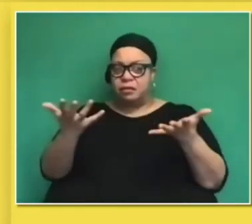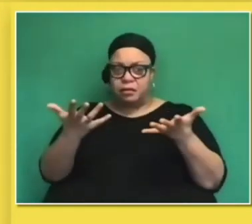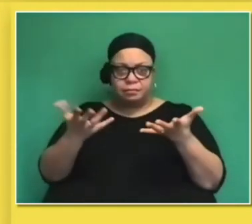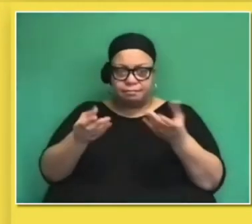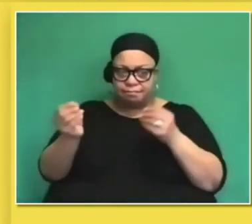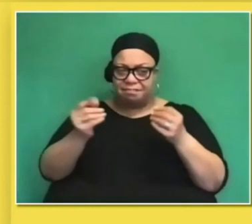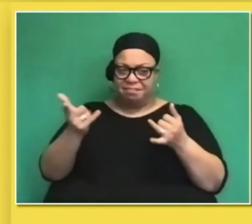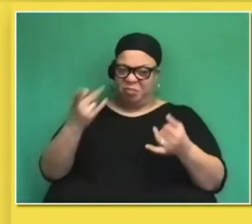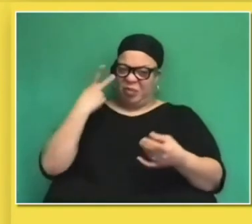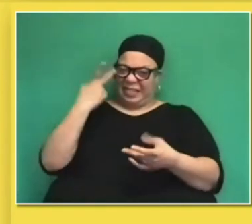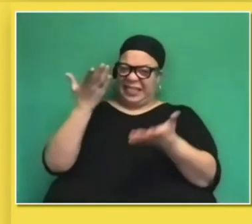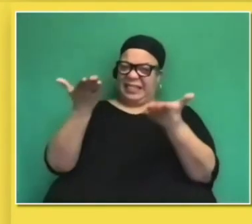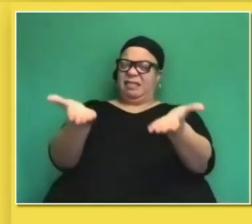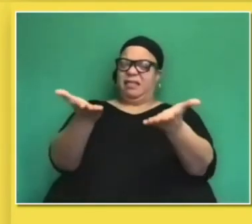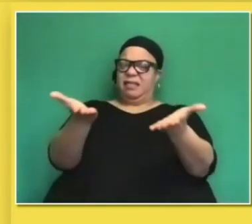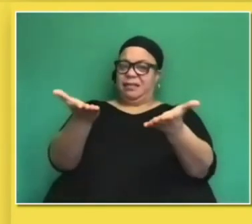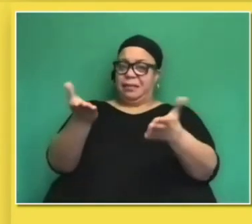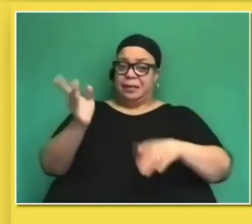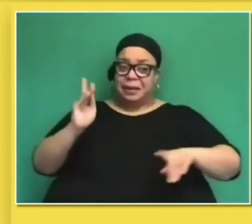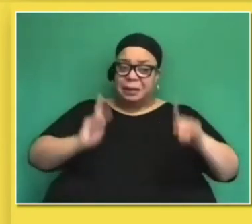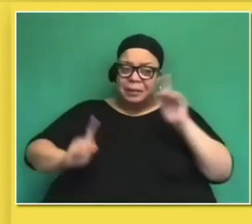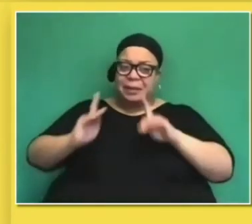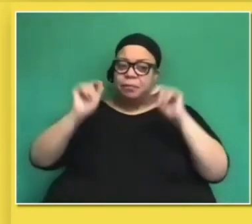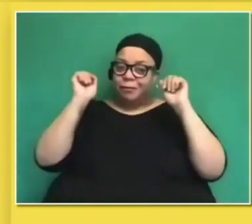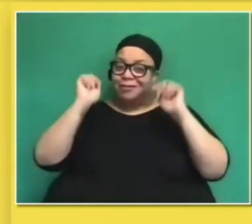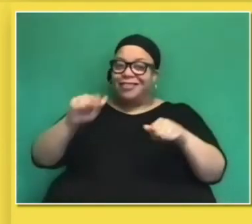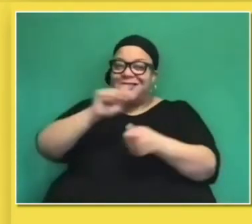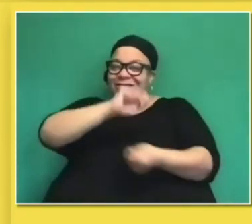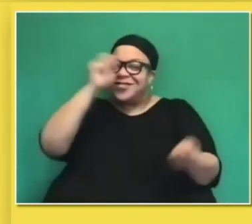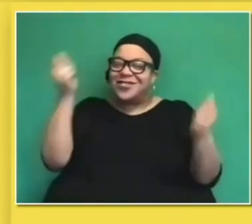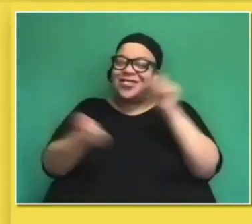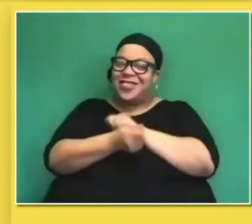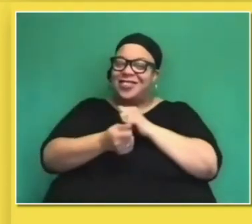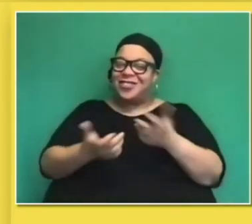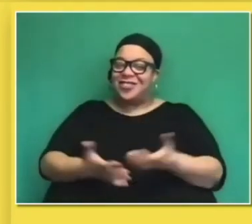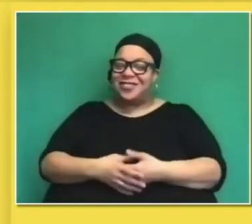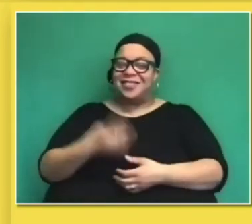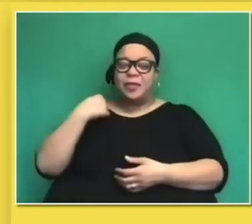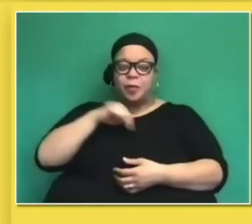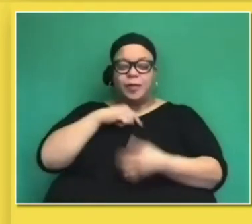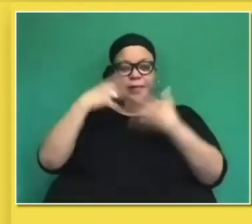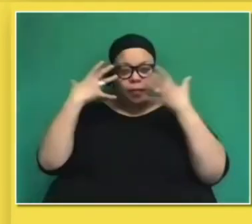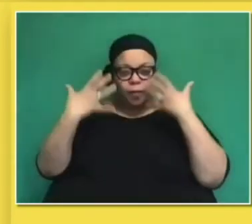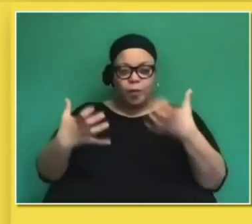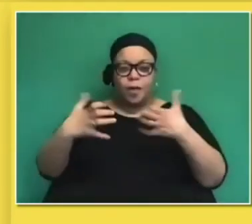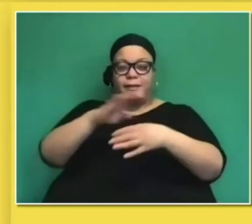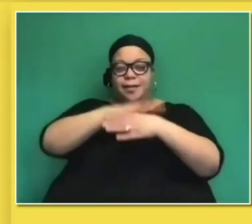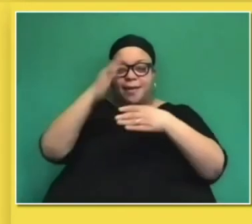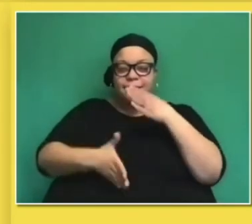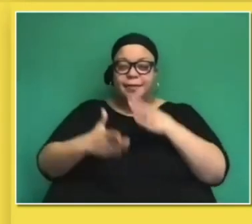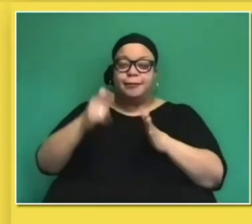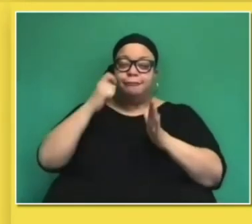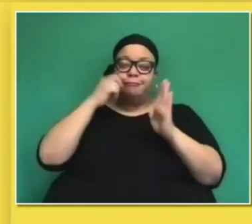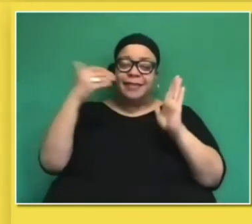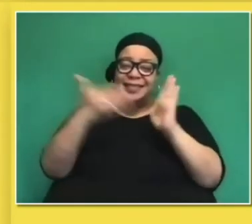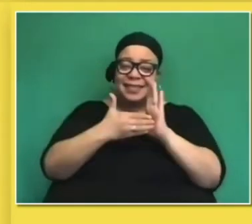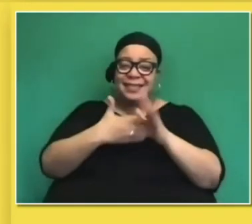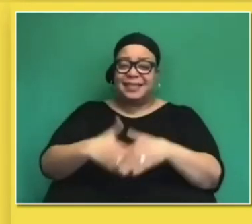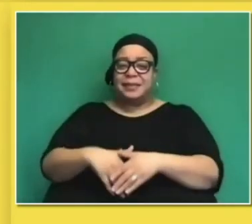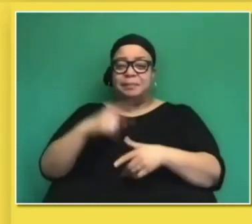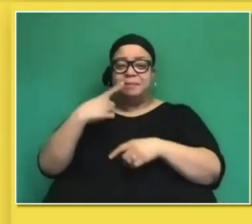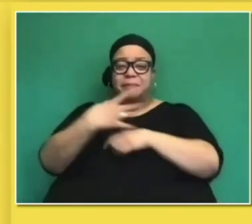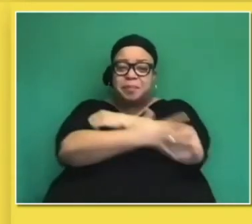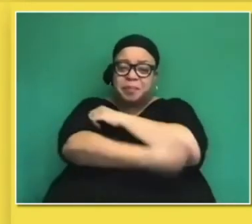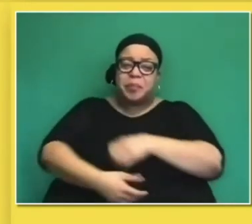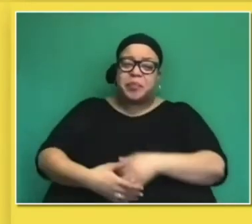healthcare, want the decriminalization of our communities, want social programs that lift from the bottom. We know that we